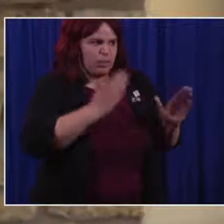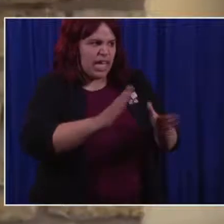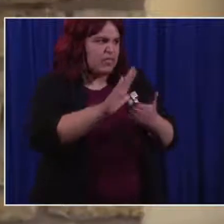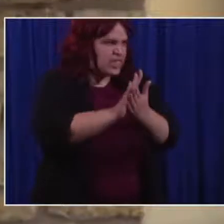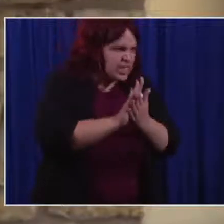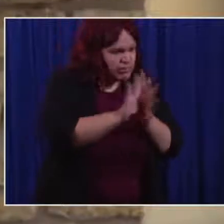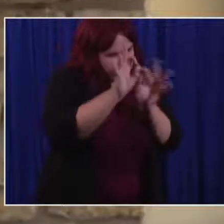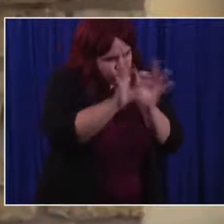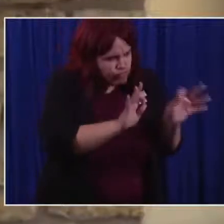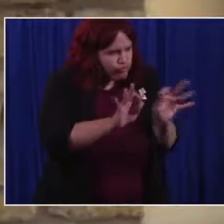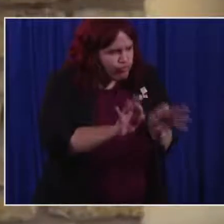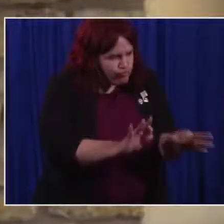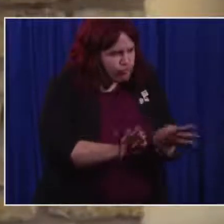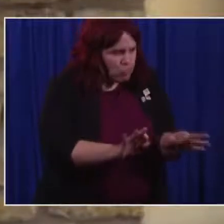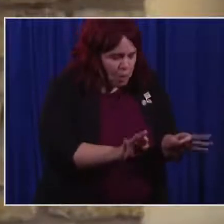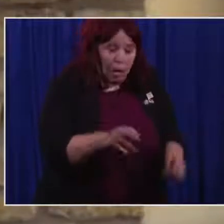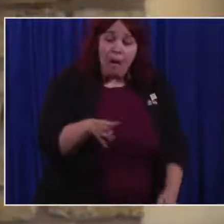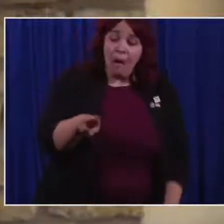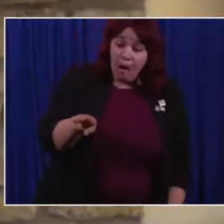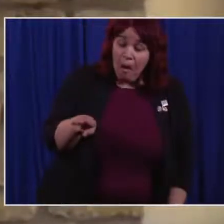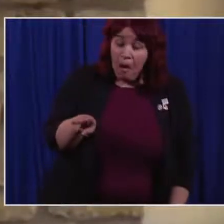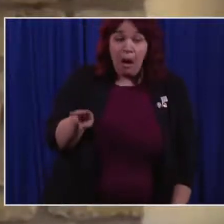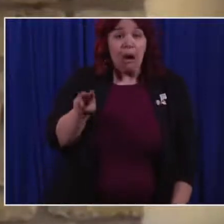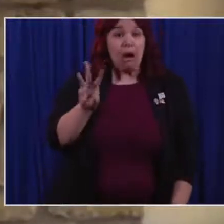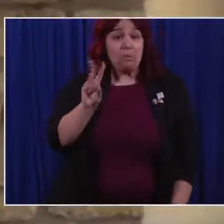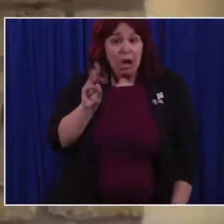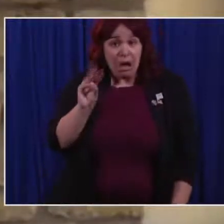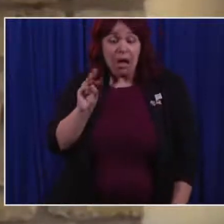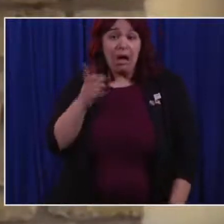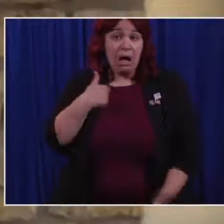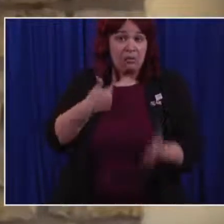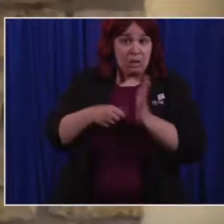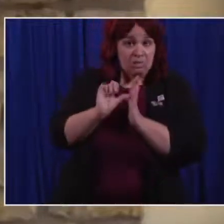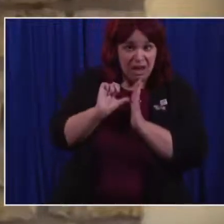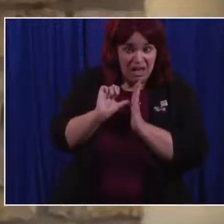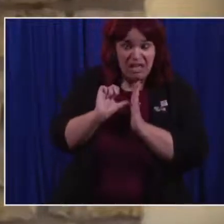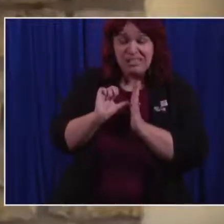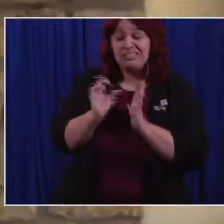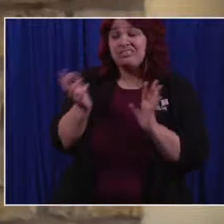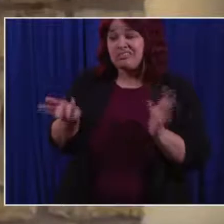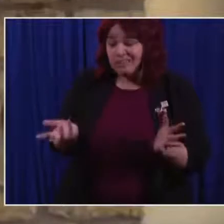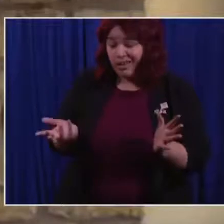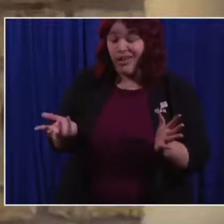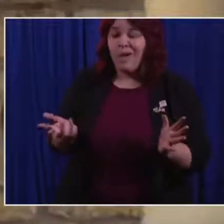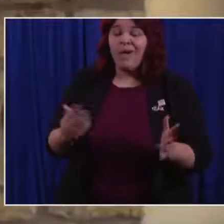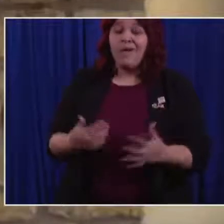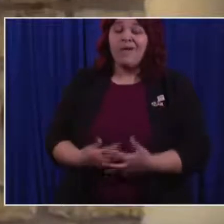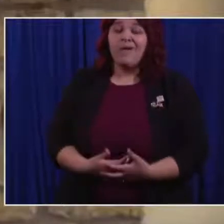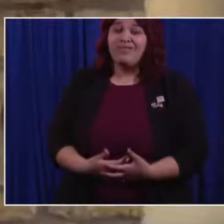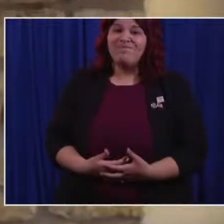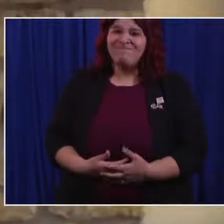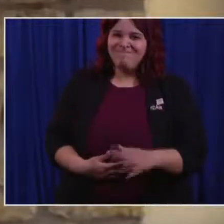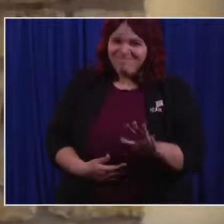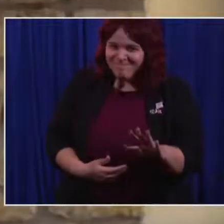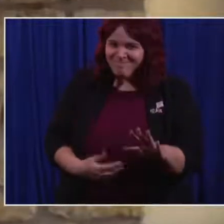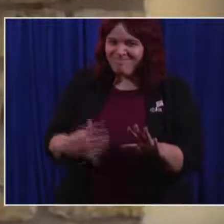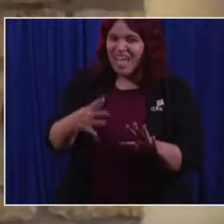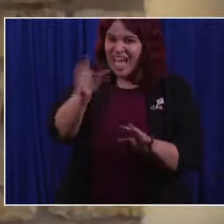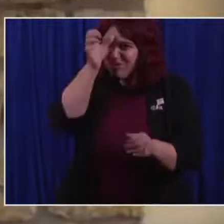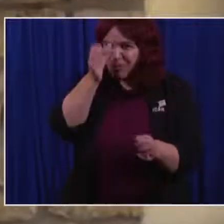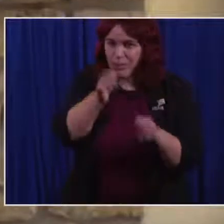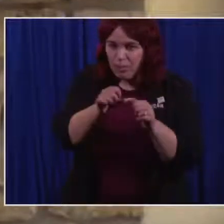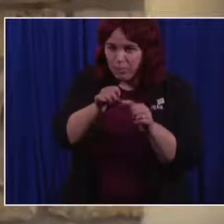other things. I thought it was very impressive. And we also know, just big picture, is